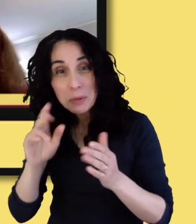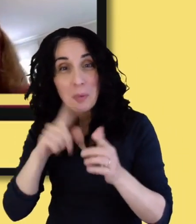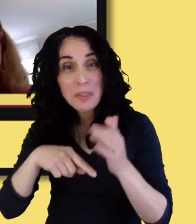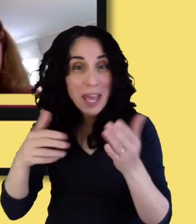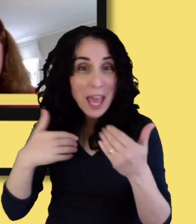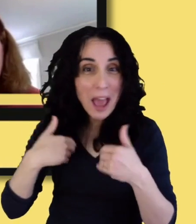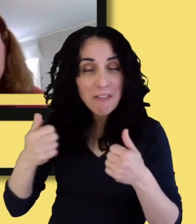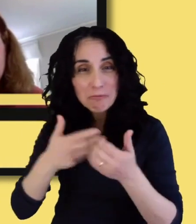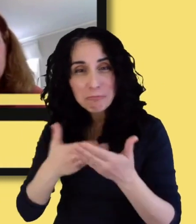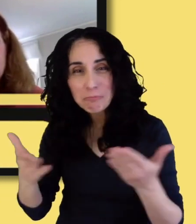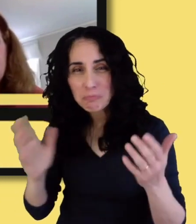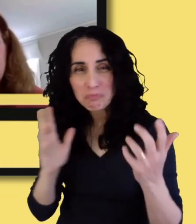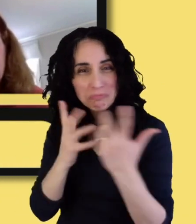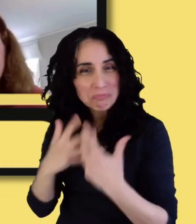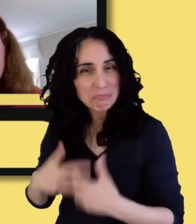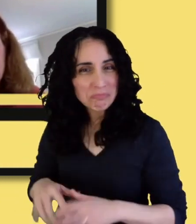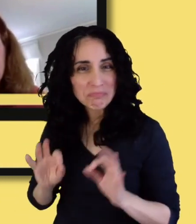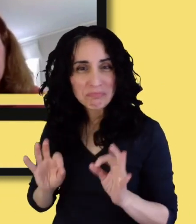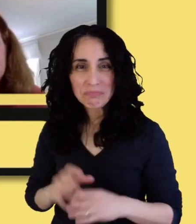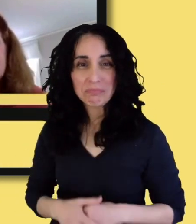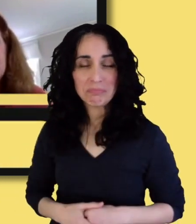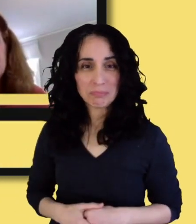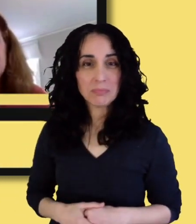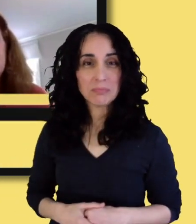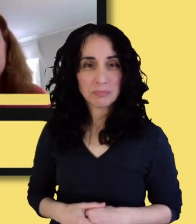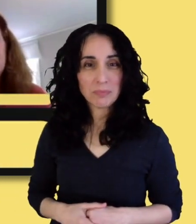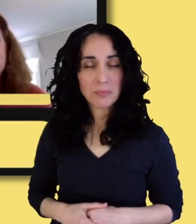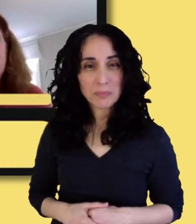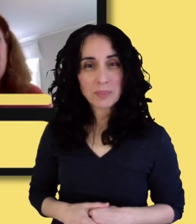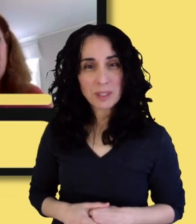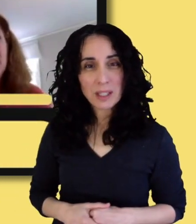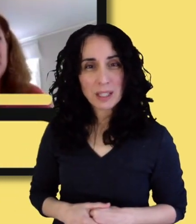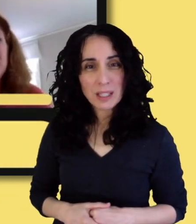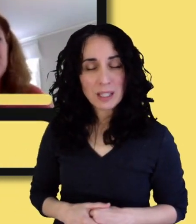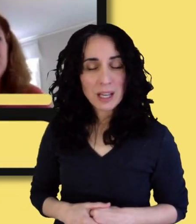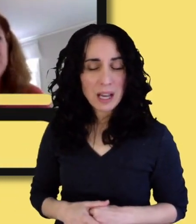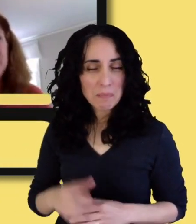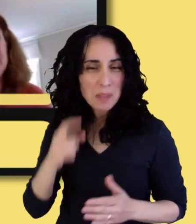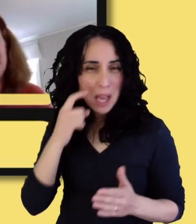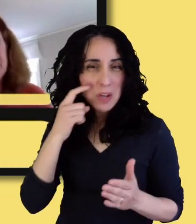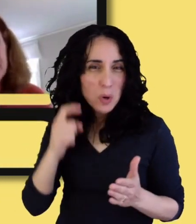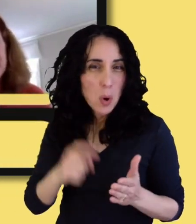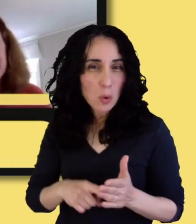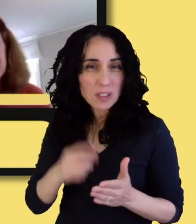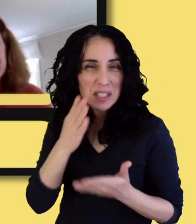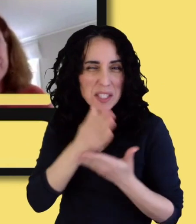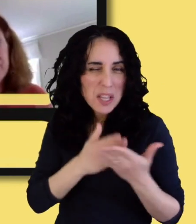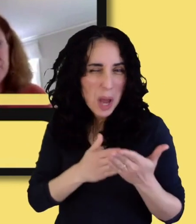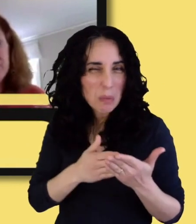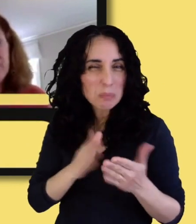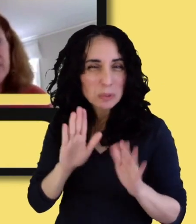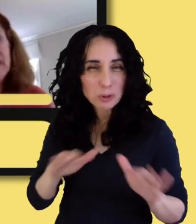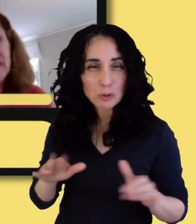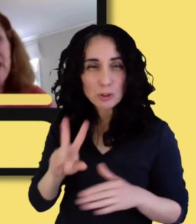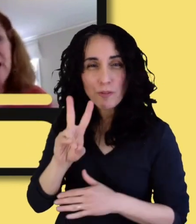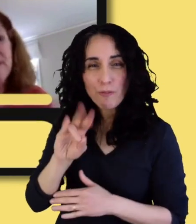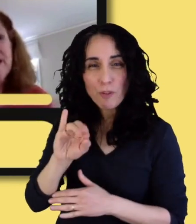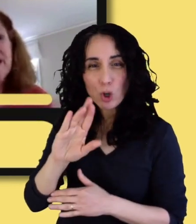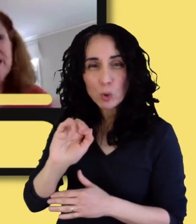have. So really it's the one thing that I do notice that for some children, the